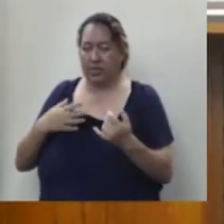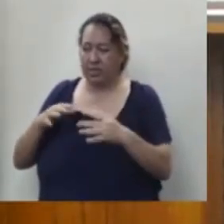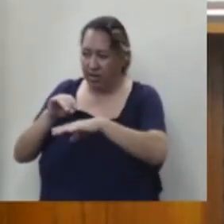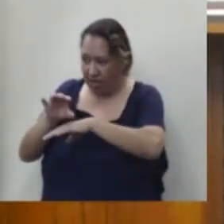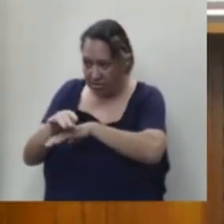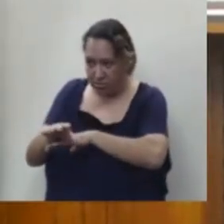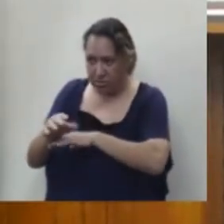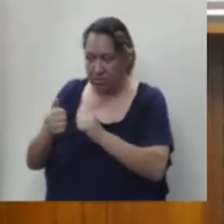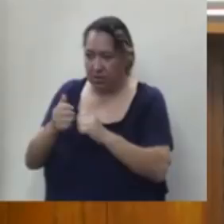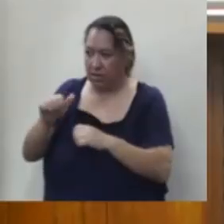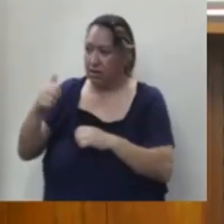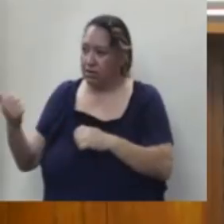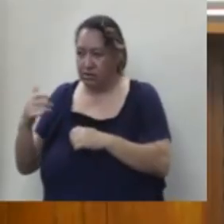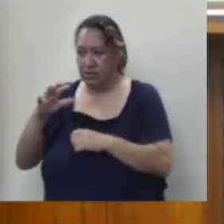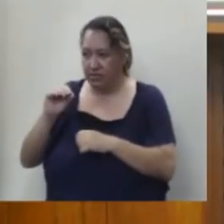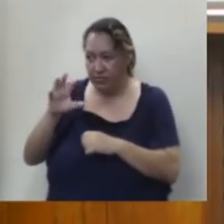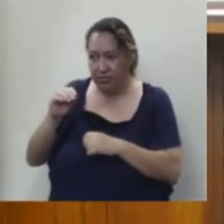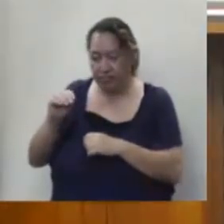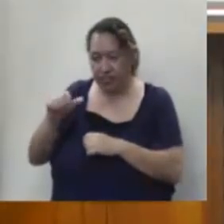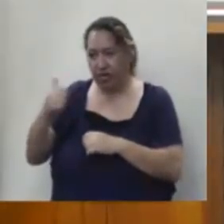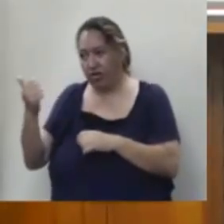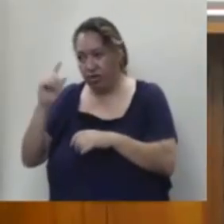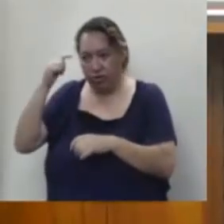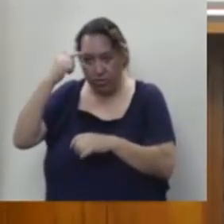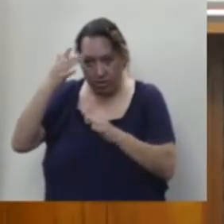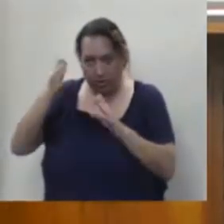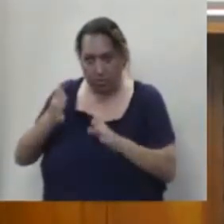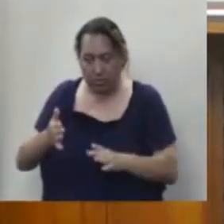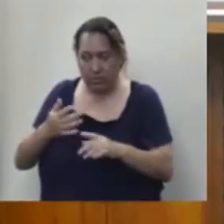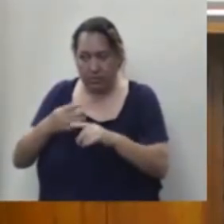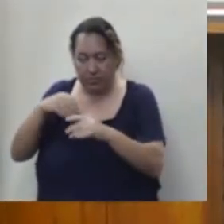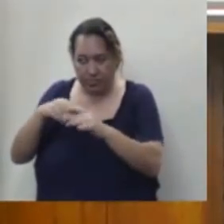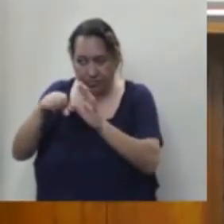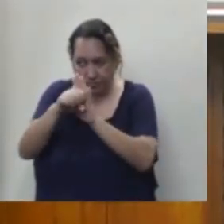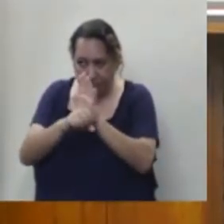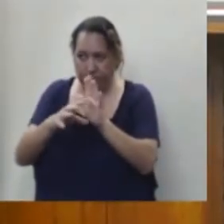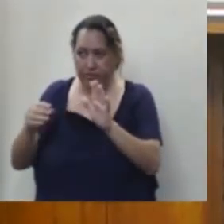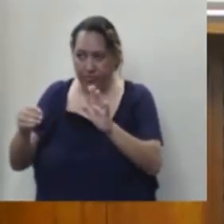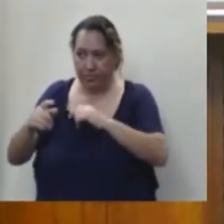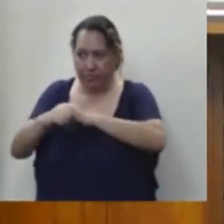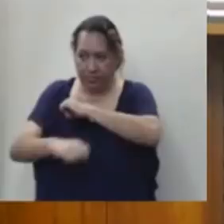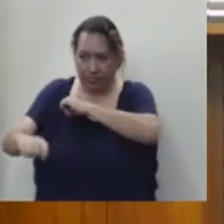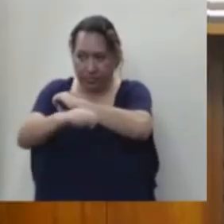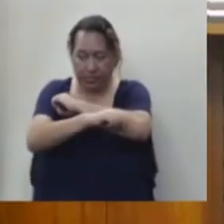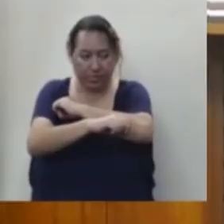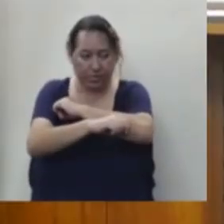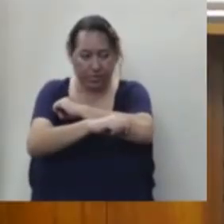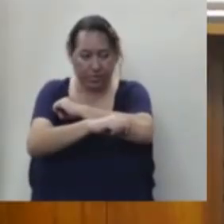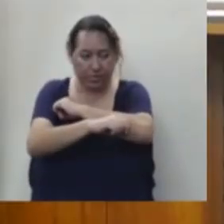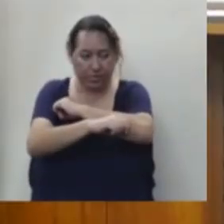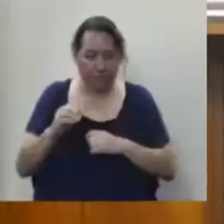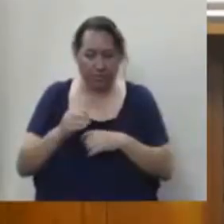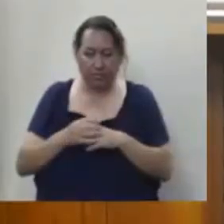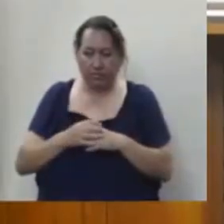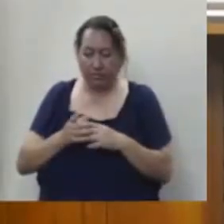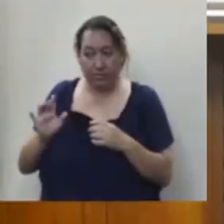other governors and governors of states and territories. So his message to us